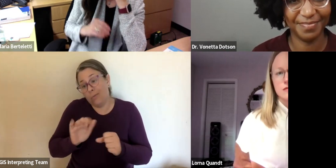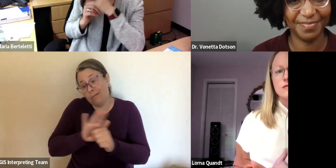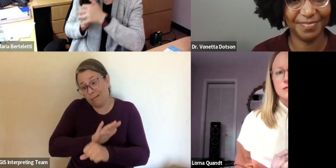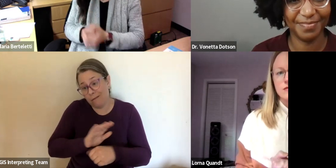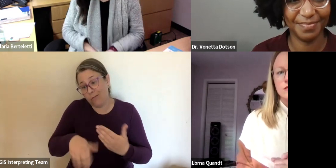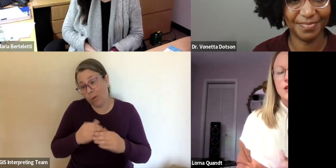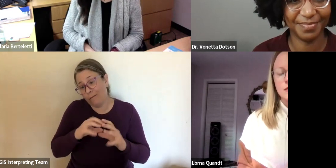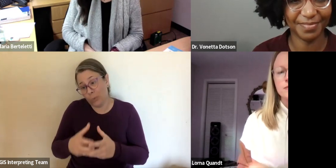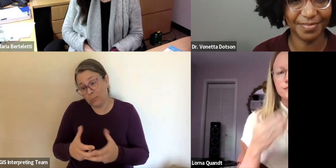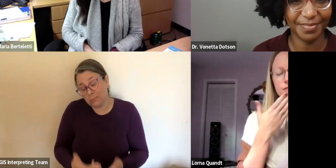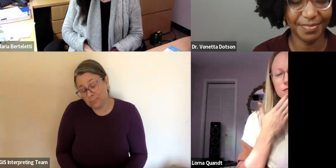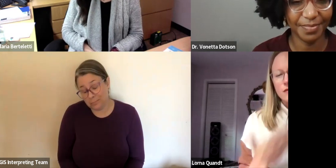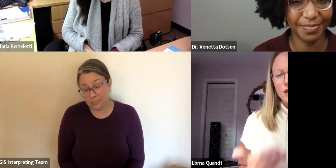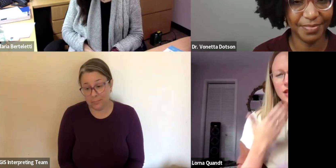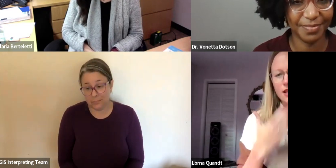Yeah, thank you.